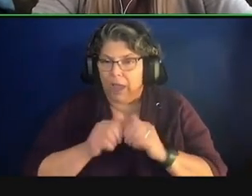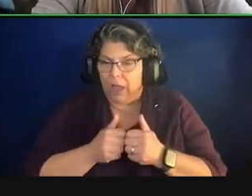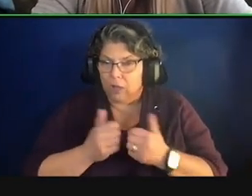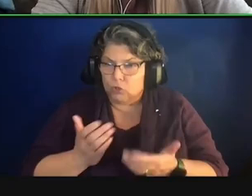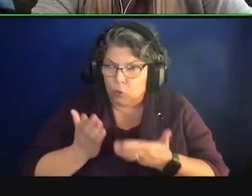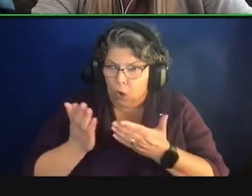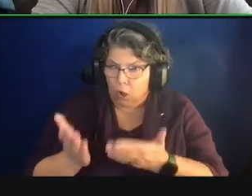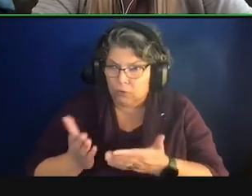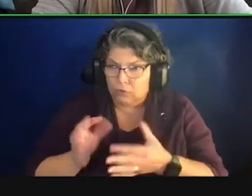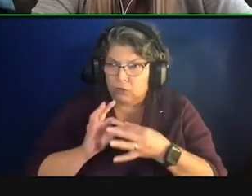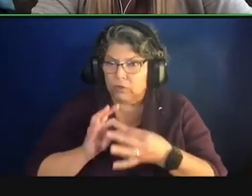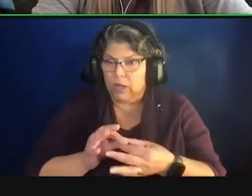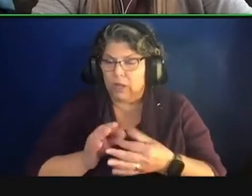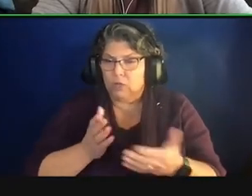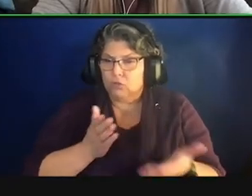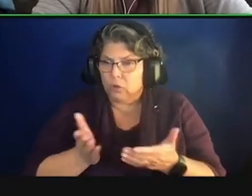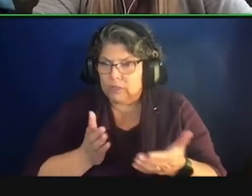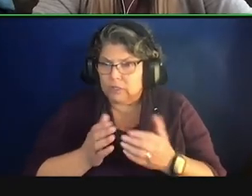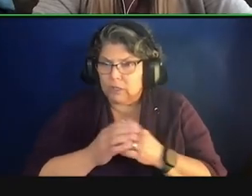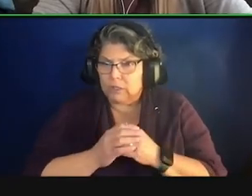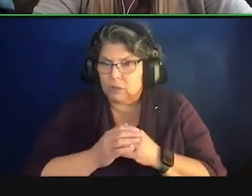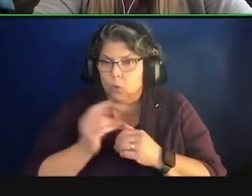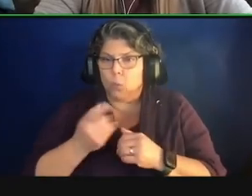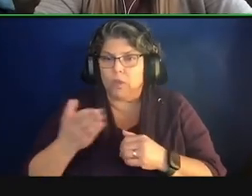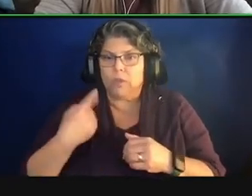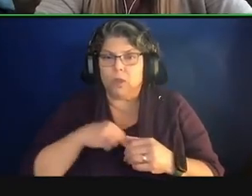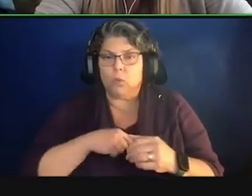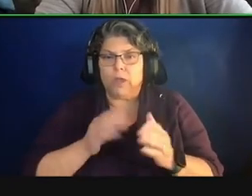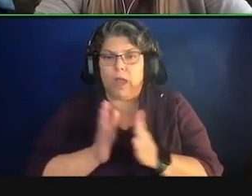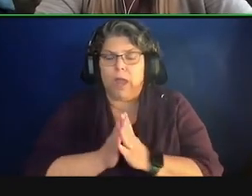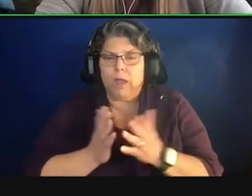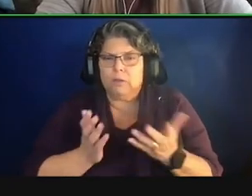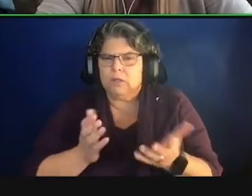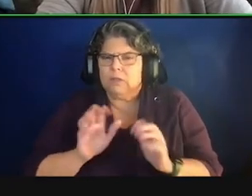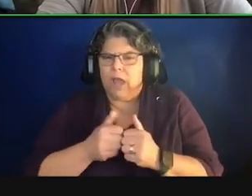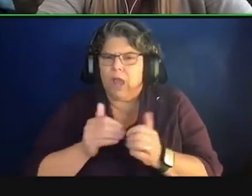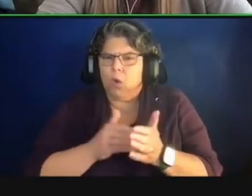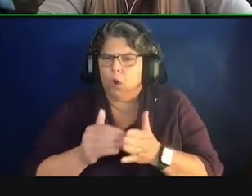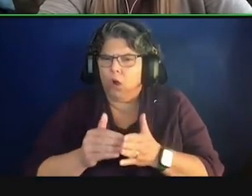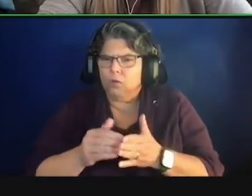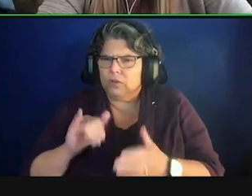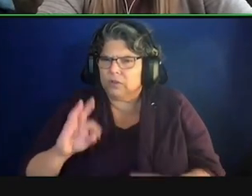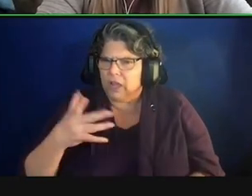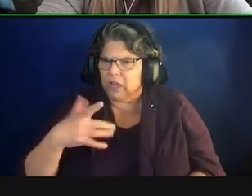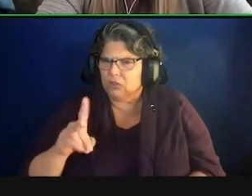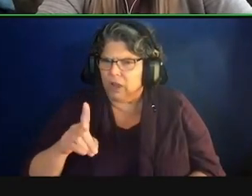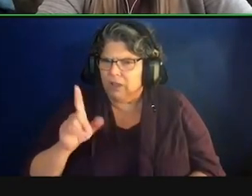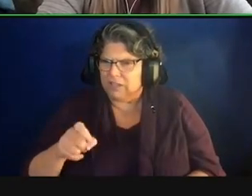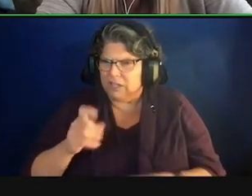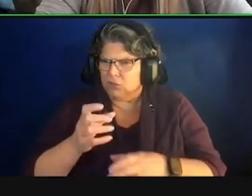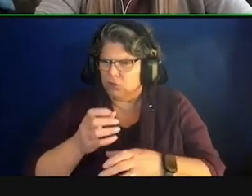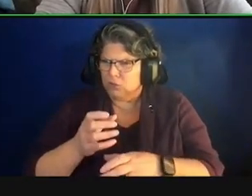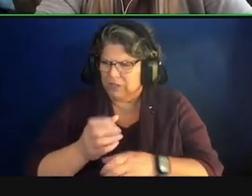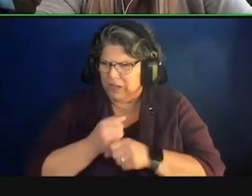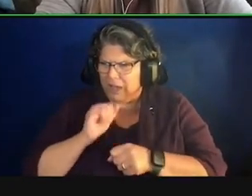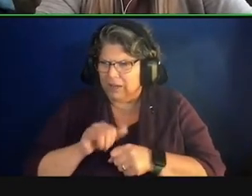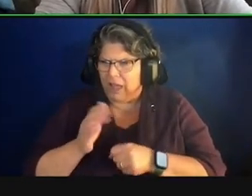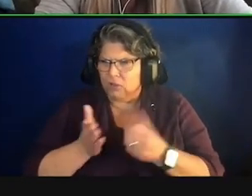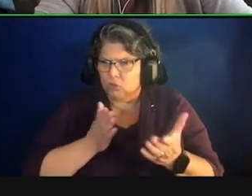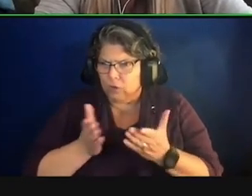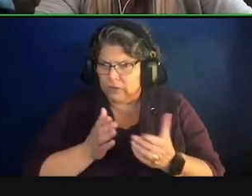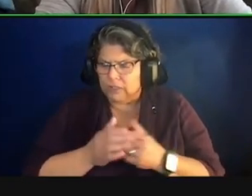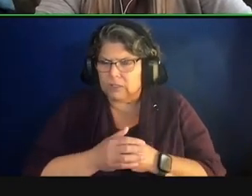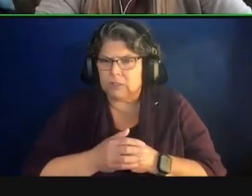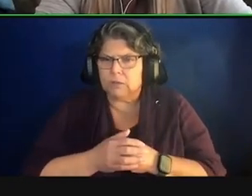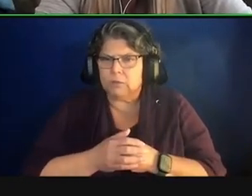offer related services, one of the things we ask is how often does that child need to receive that service? When we talk